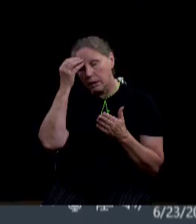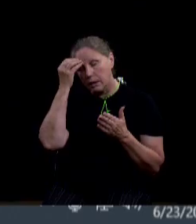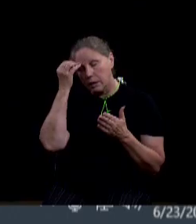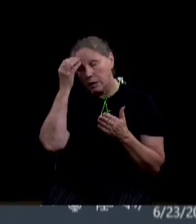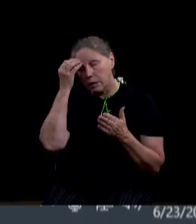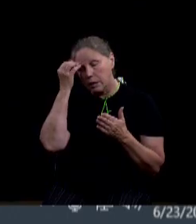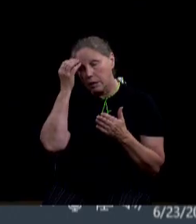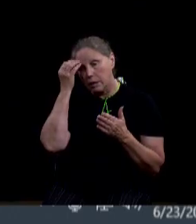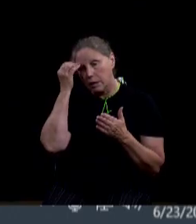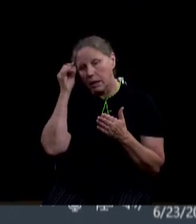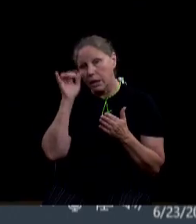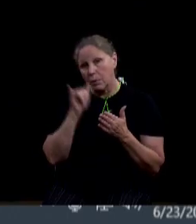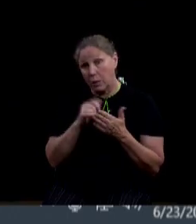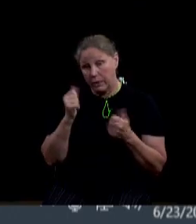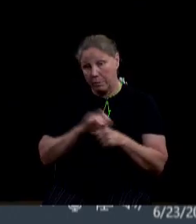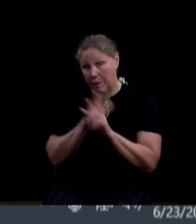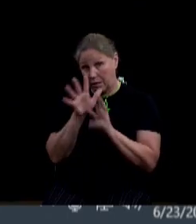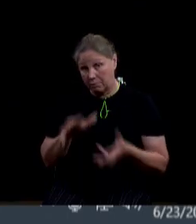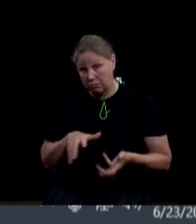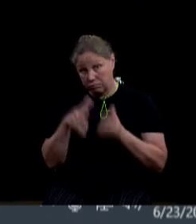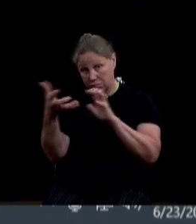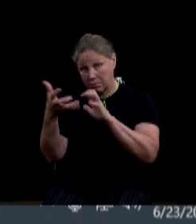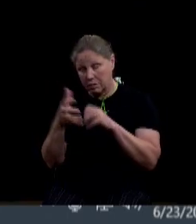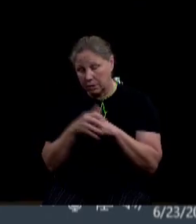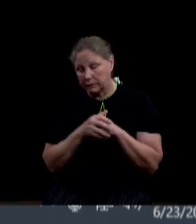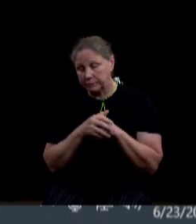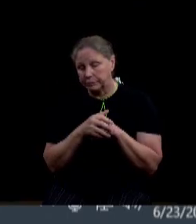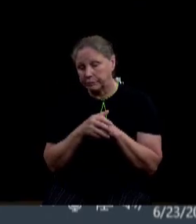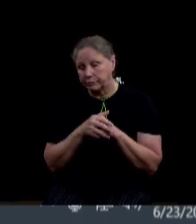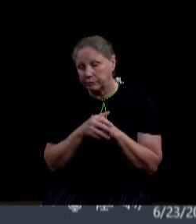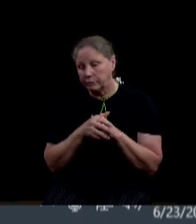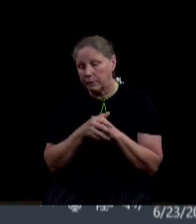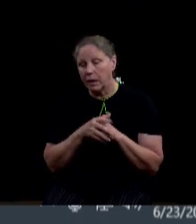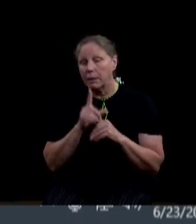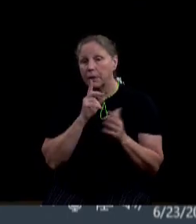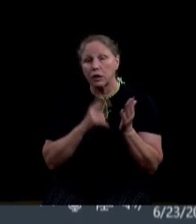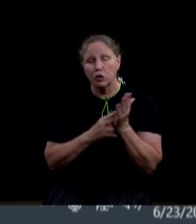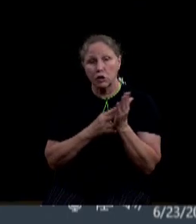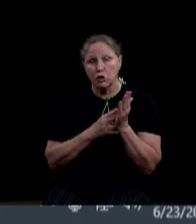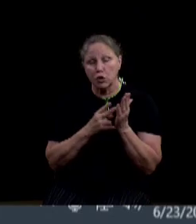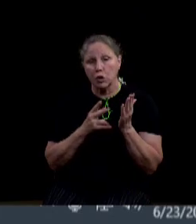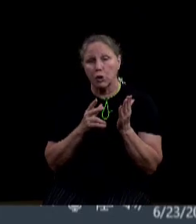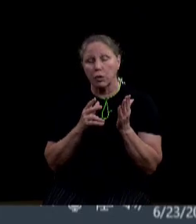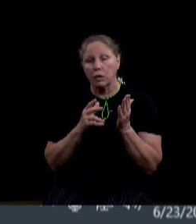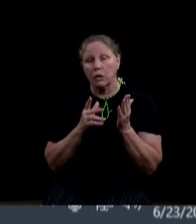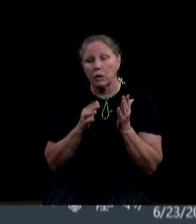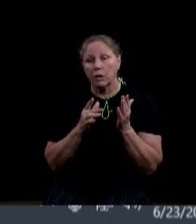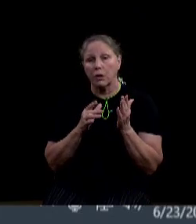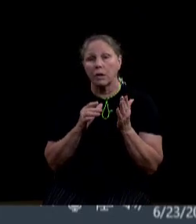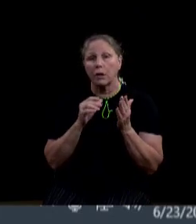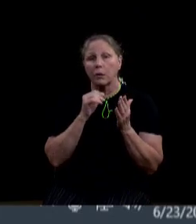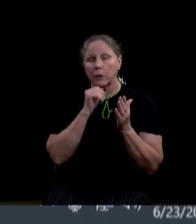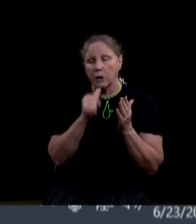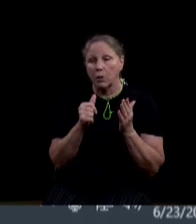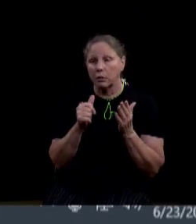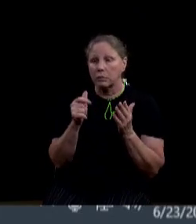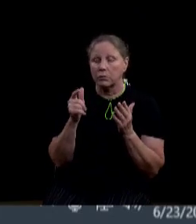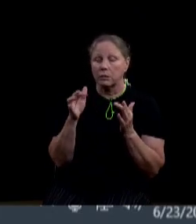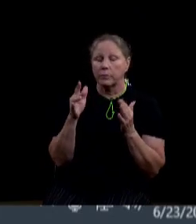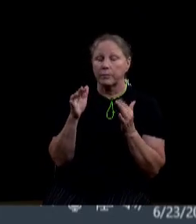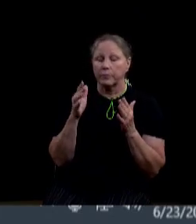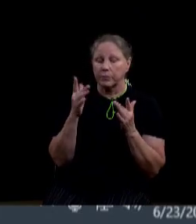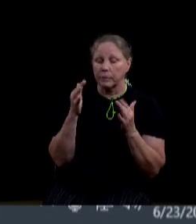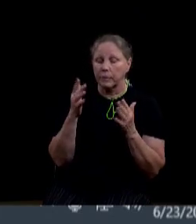and making sure we don't outstrip and overrun our healthcare resources, I like how the governor and the council